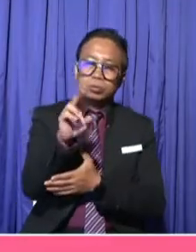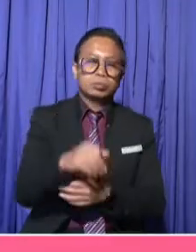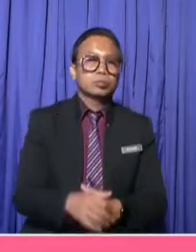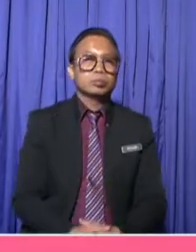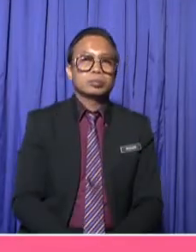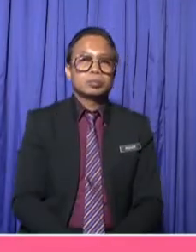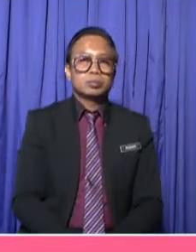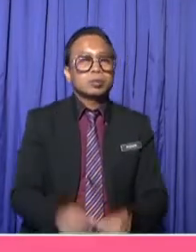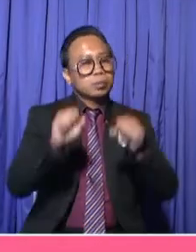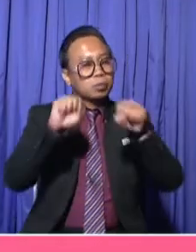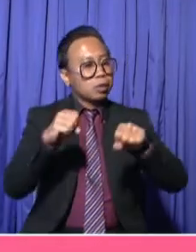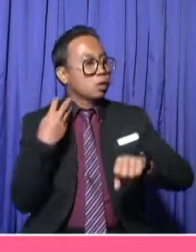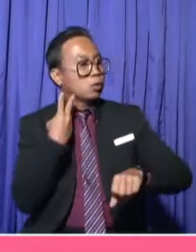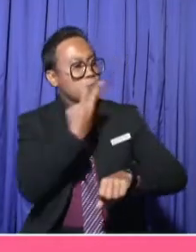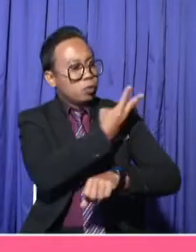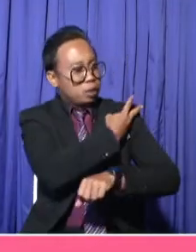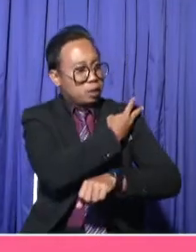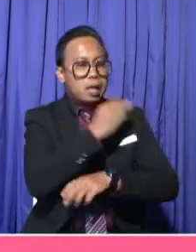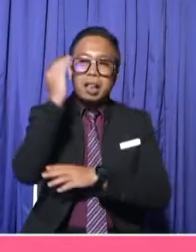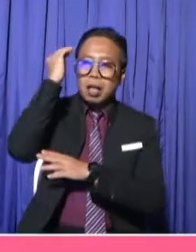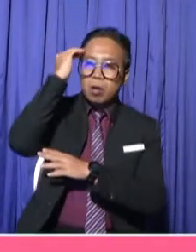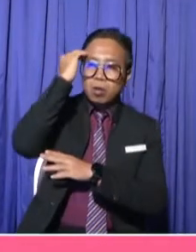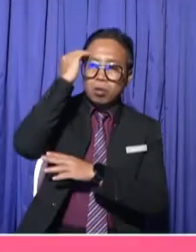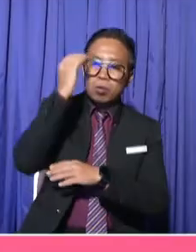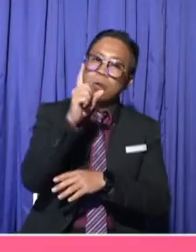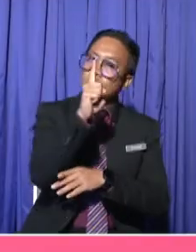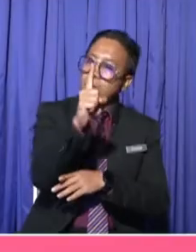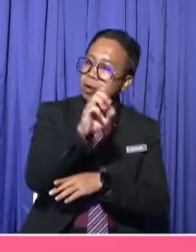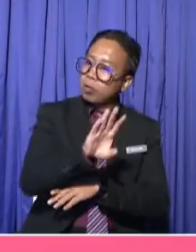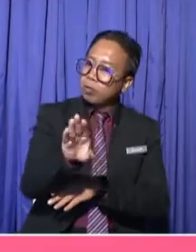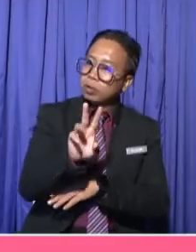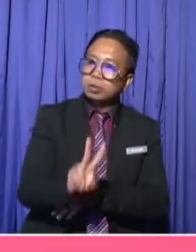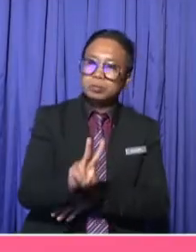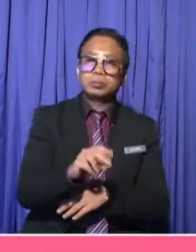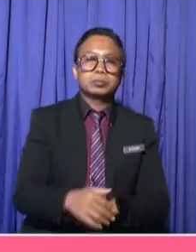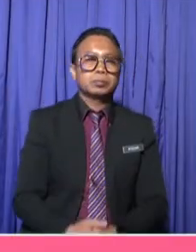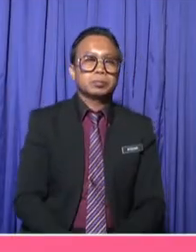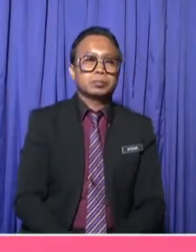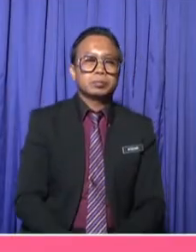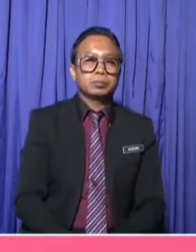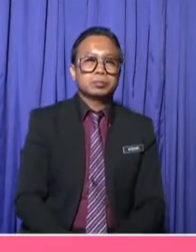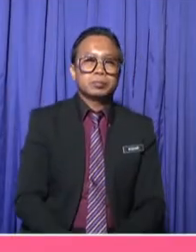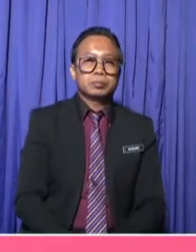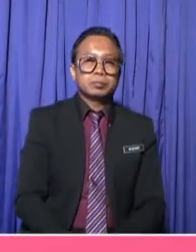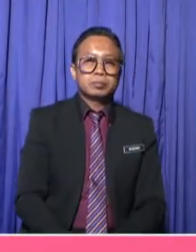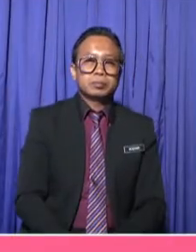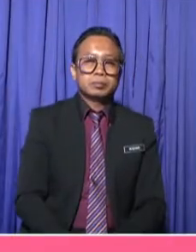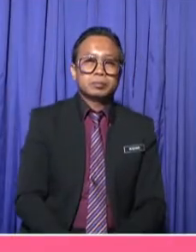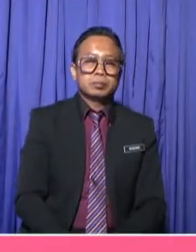parts. Can we consider this as 1/2?